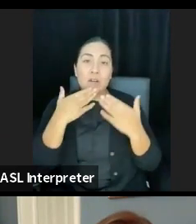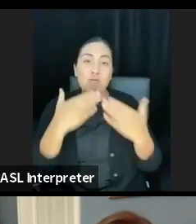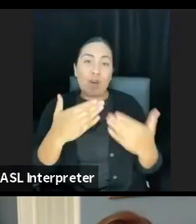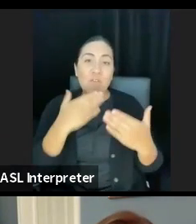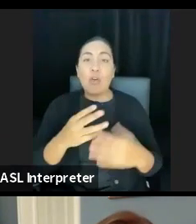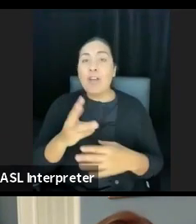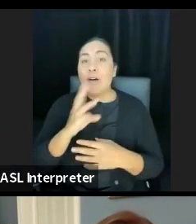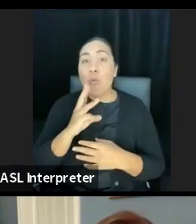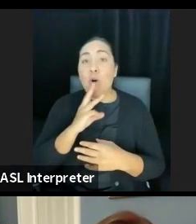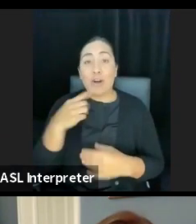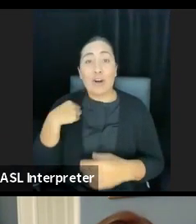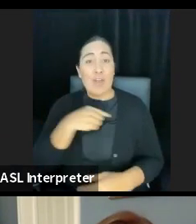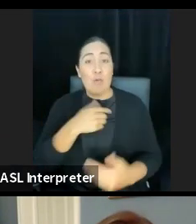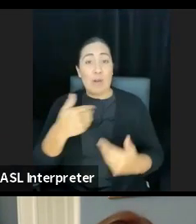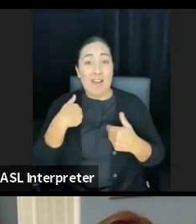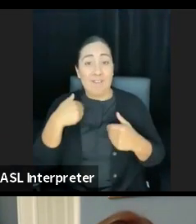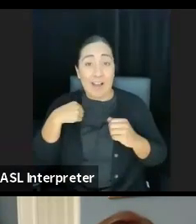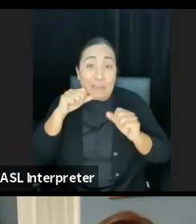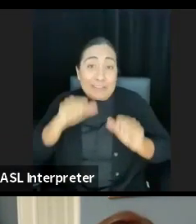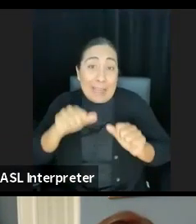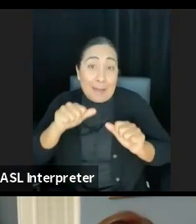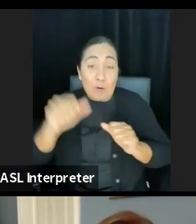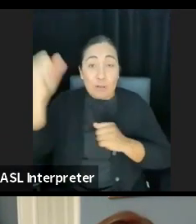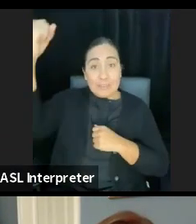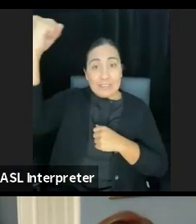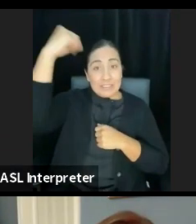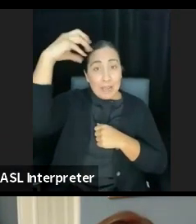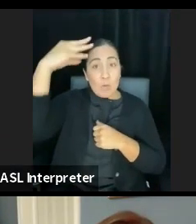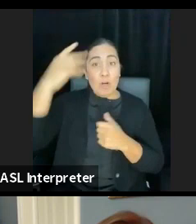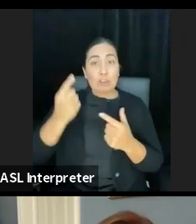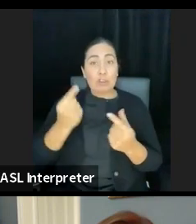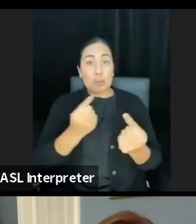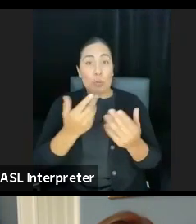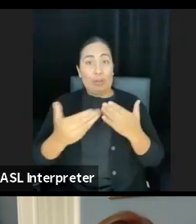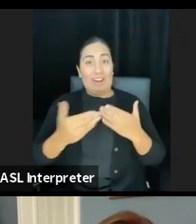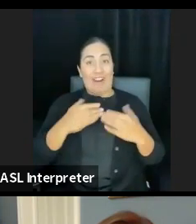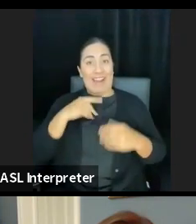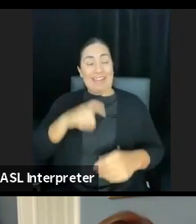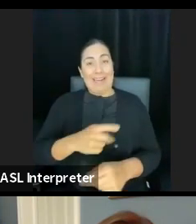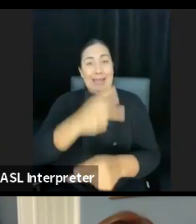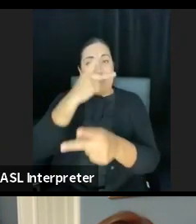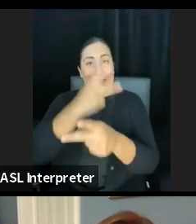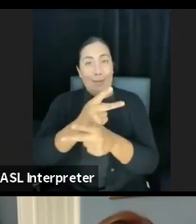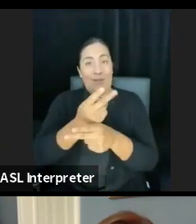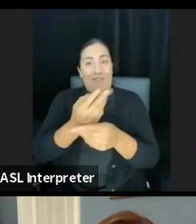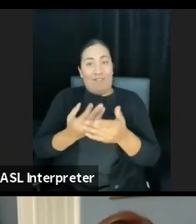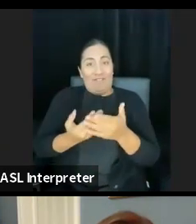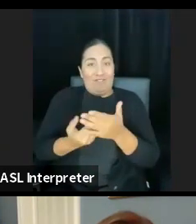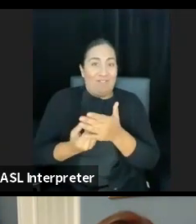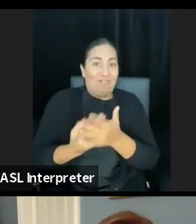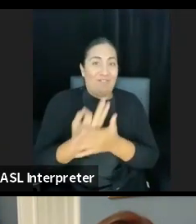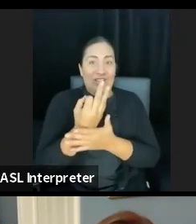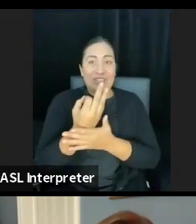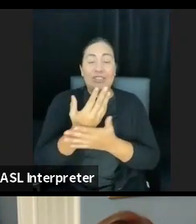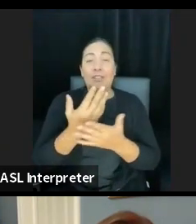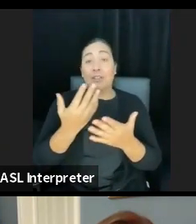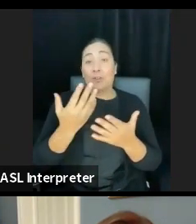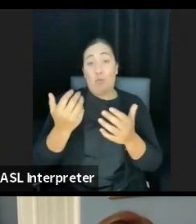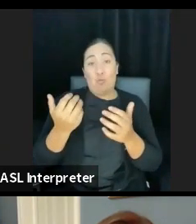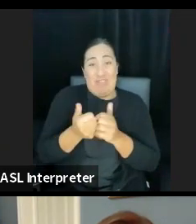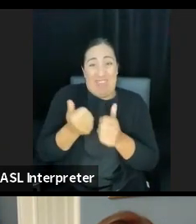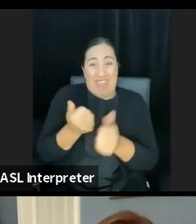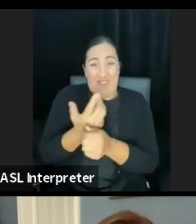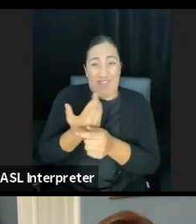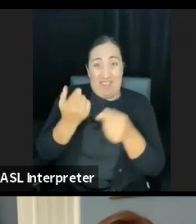I was able to take a shower and do the things that I need to, you know, to keep it fresh amidst what's happening with COVID, where